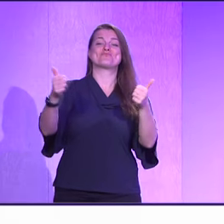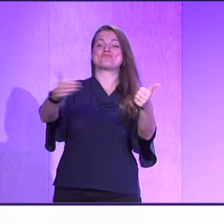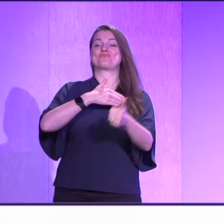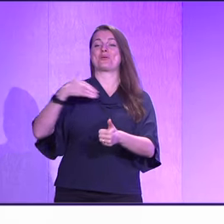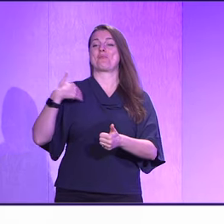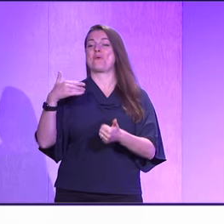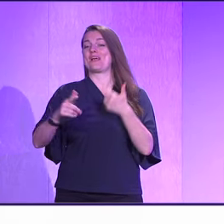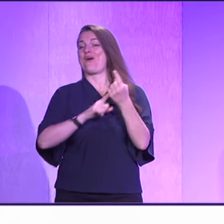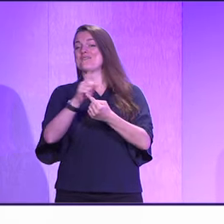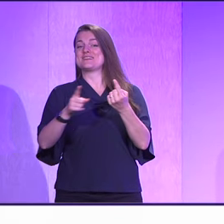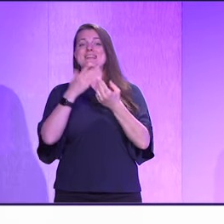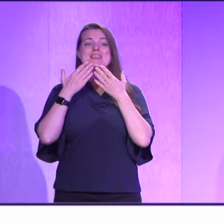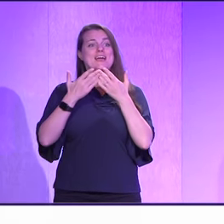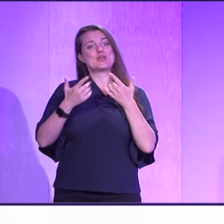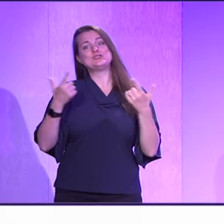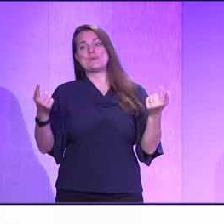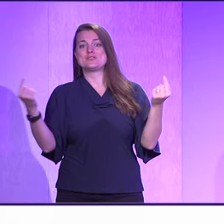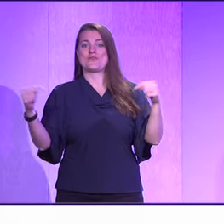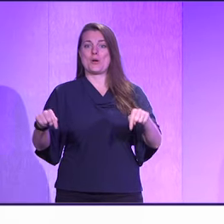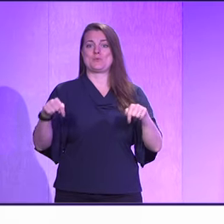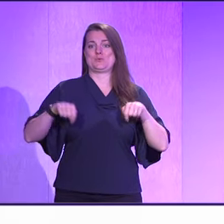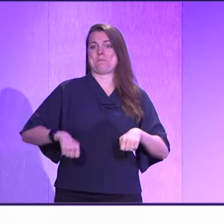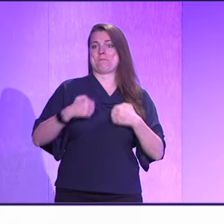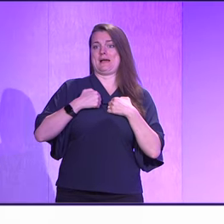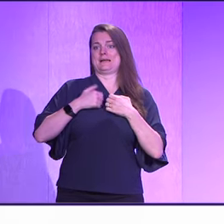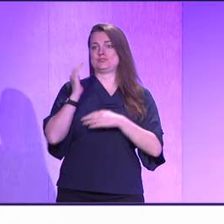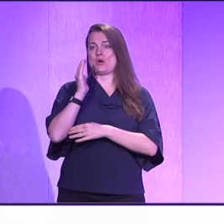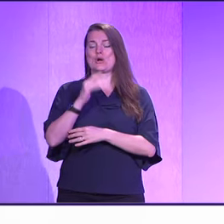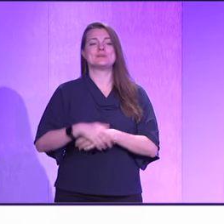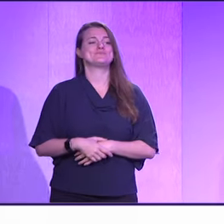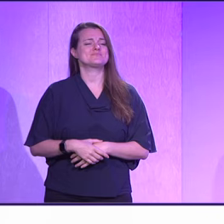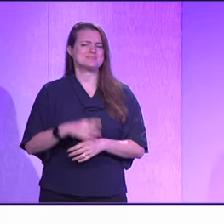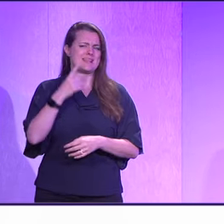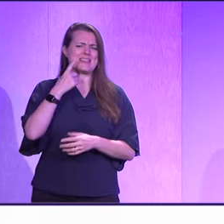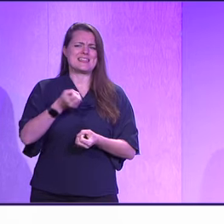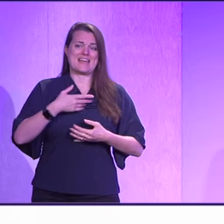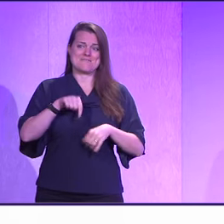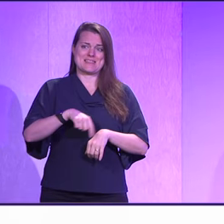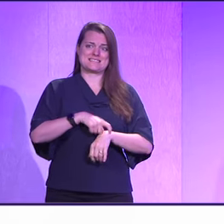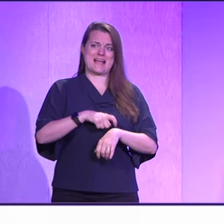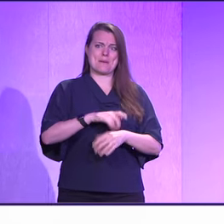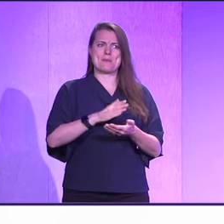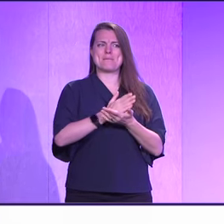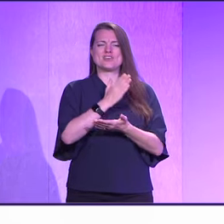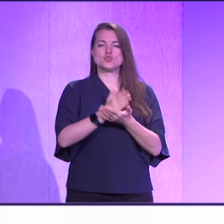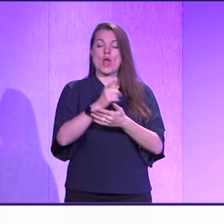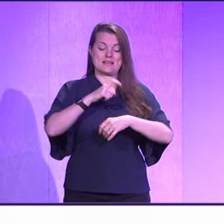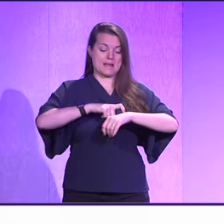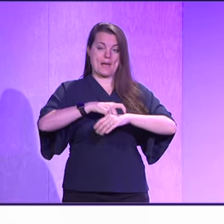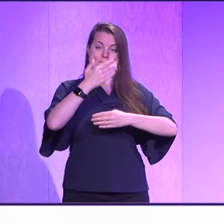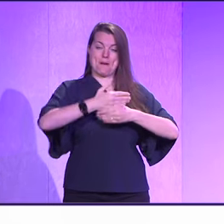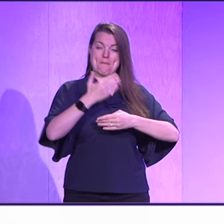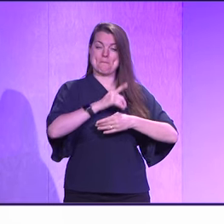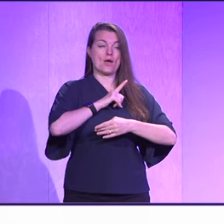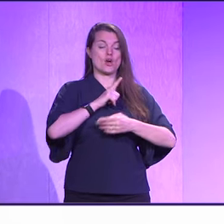Good morning, conference. Thank you very much for coming to see me talk. I think they give me the slot before coffee so that I'll be on time because they know how much